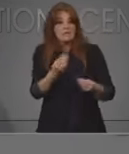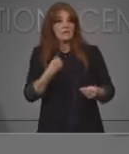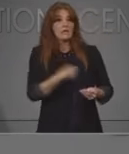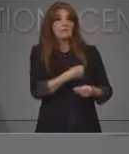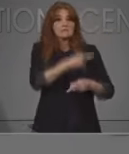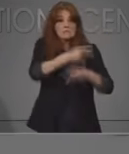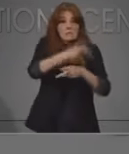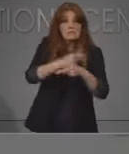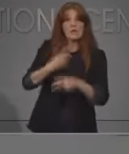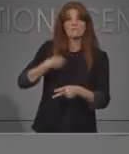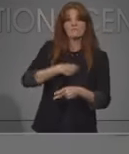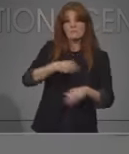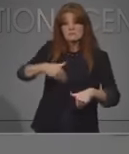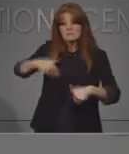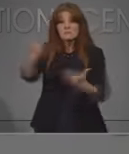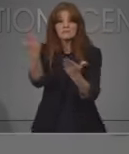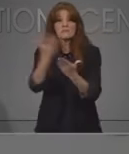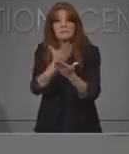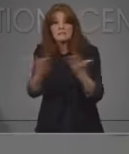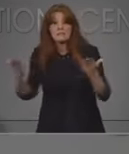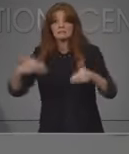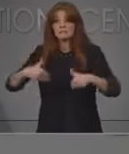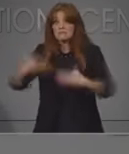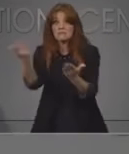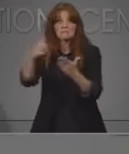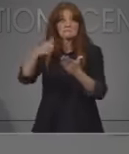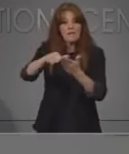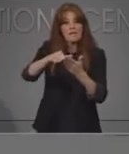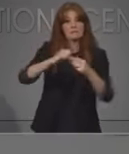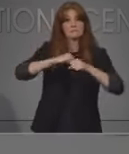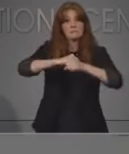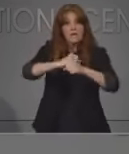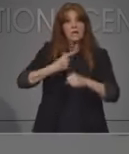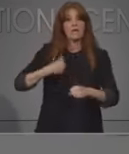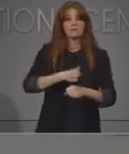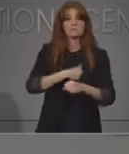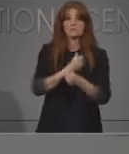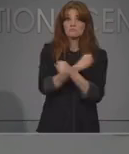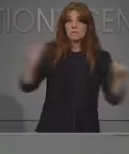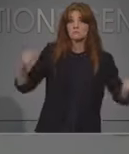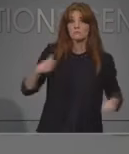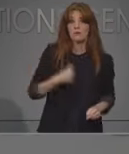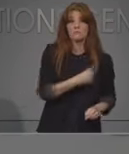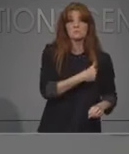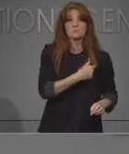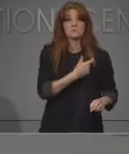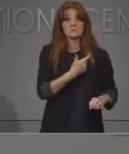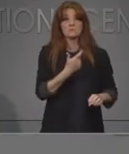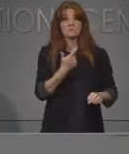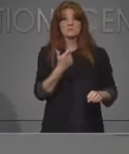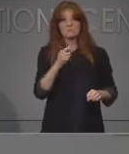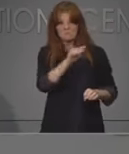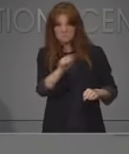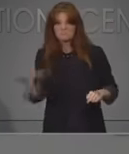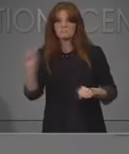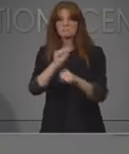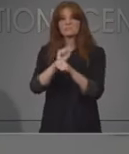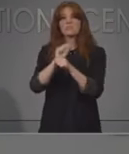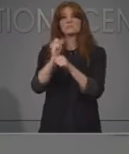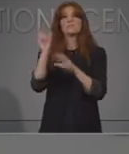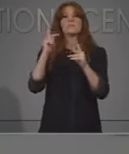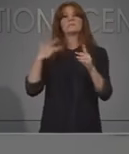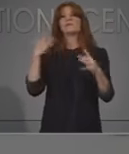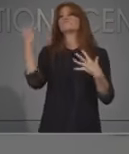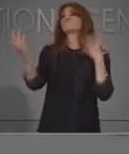us, delivering goods and mail, protecting us, rescuing us. And they're getting out of the house more